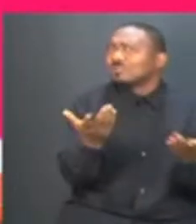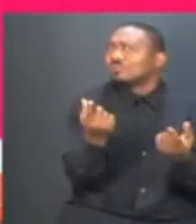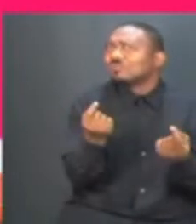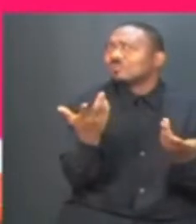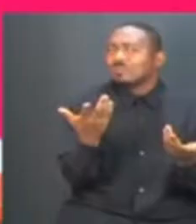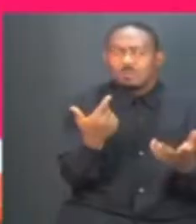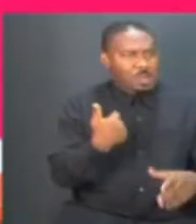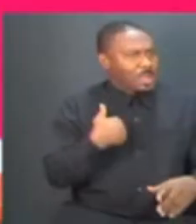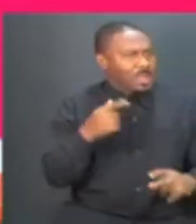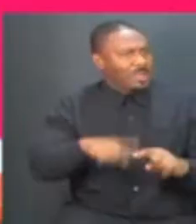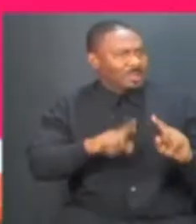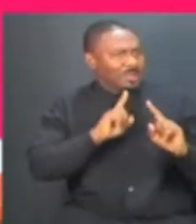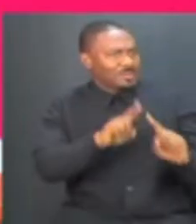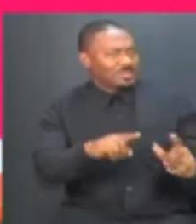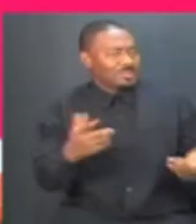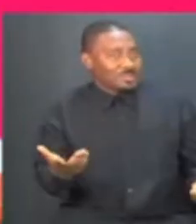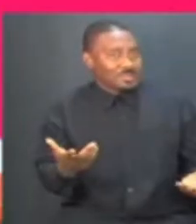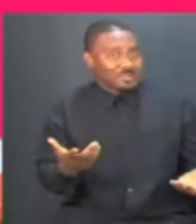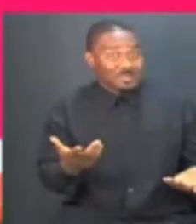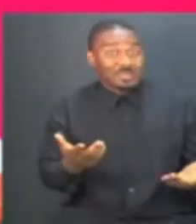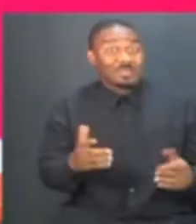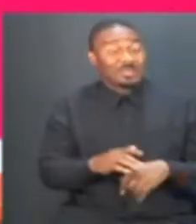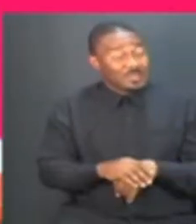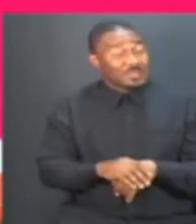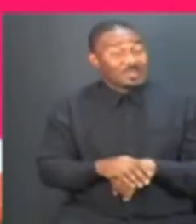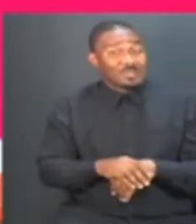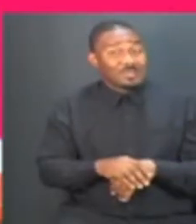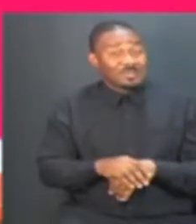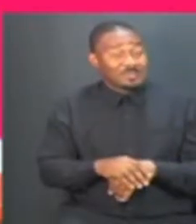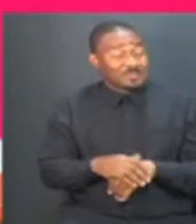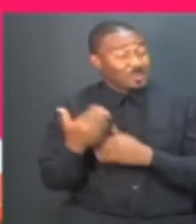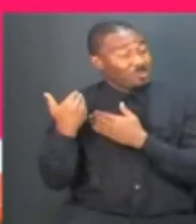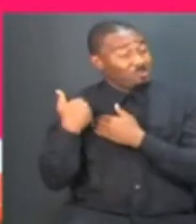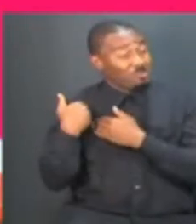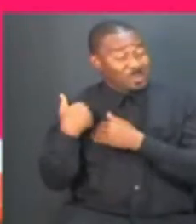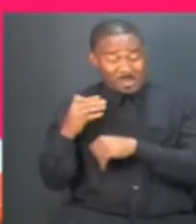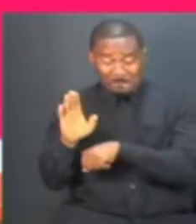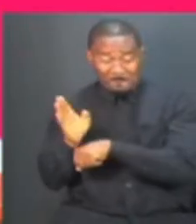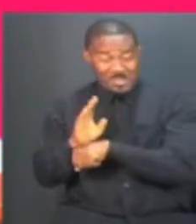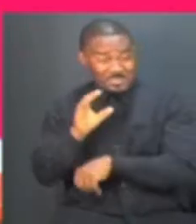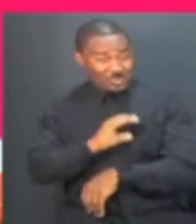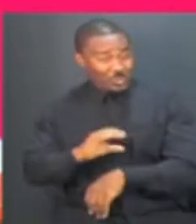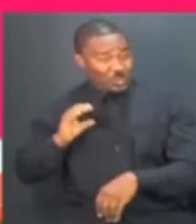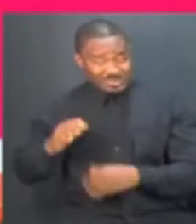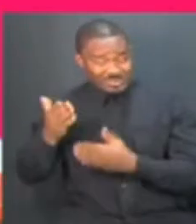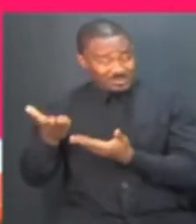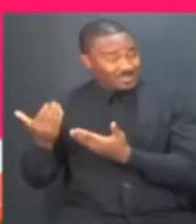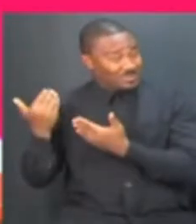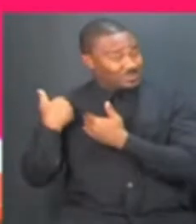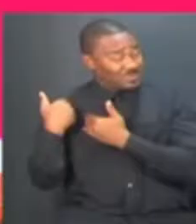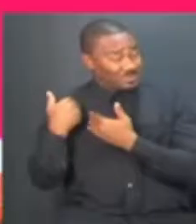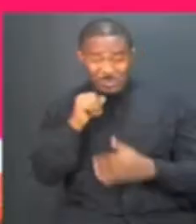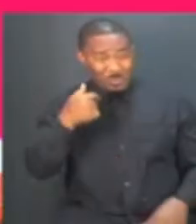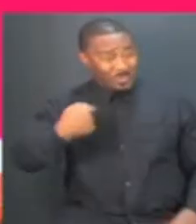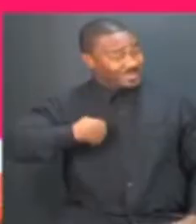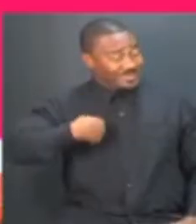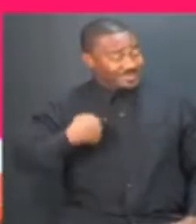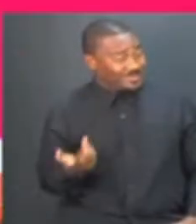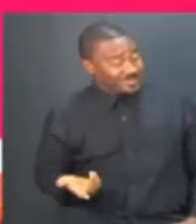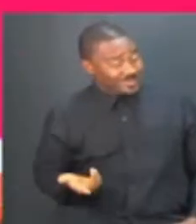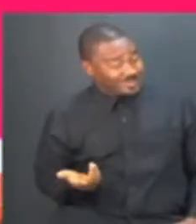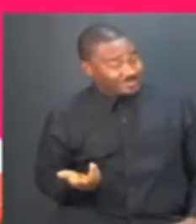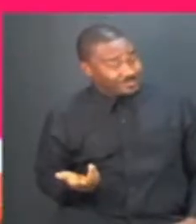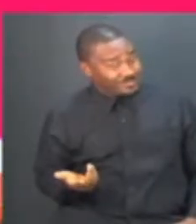Oh, no. It's for business committee to take note that this question has not been answered. Therefore,